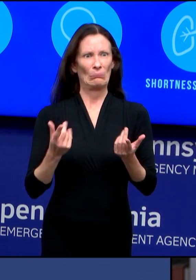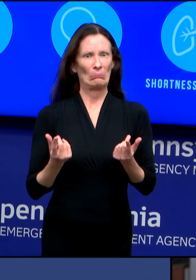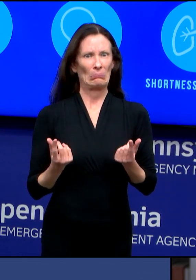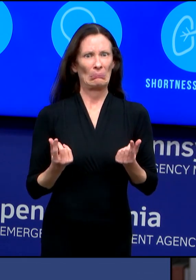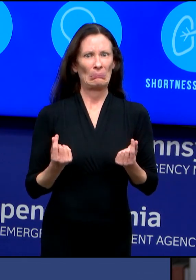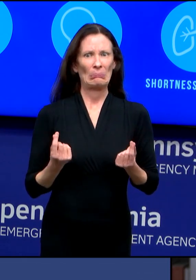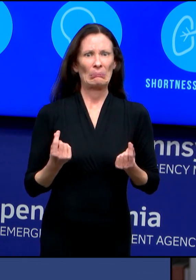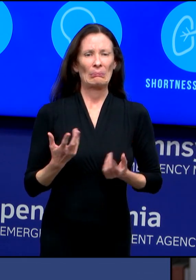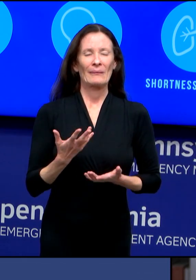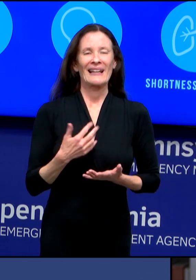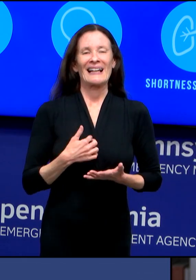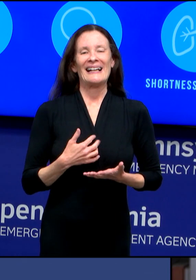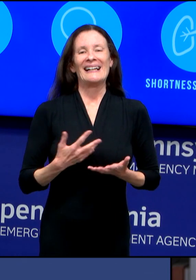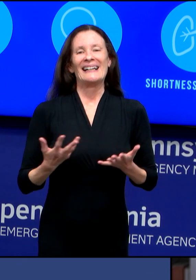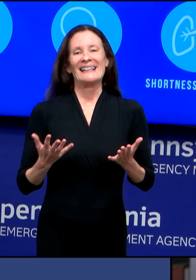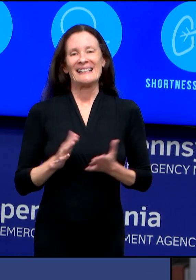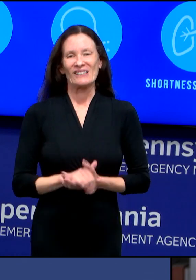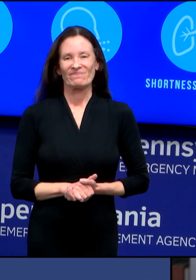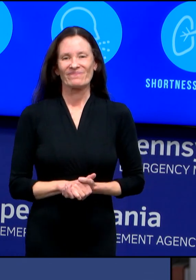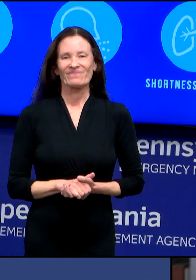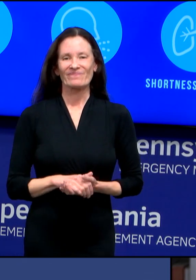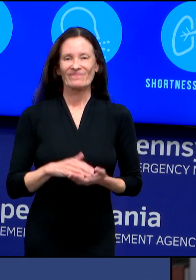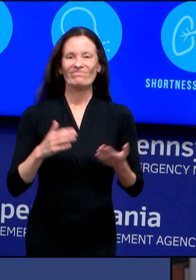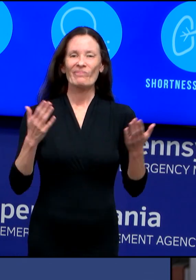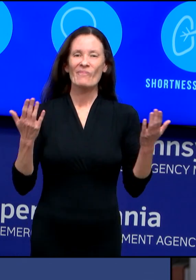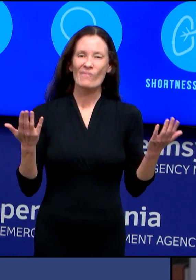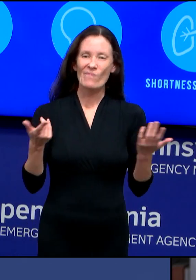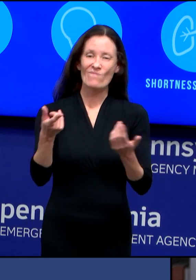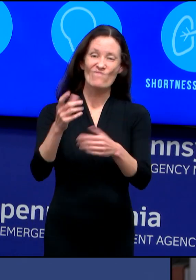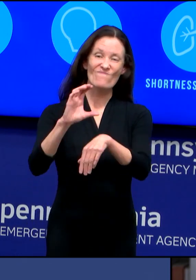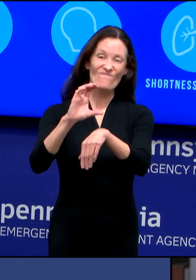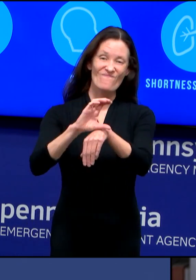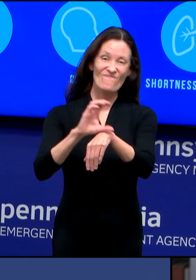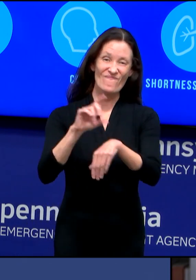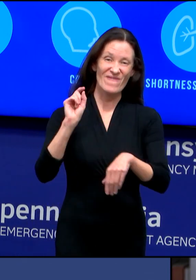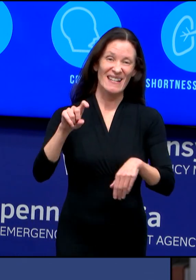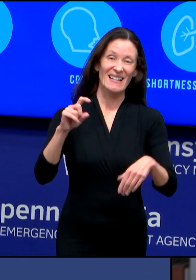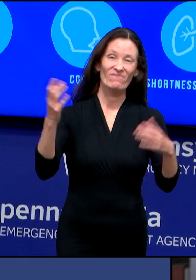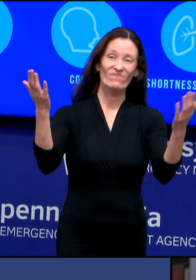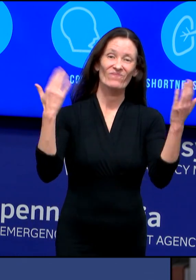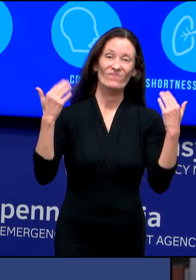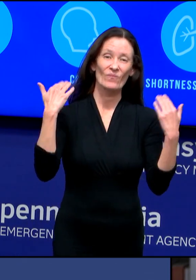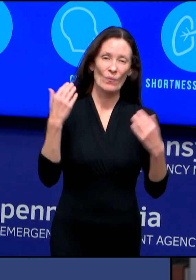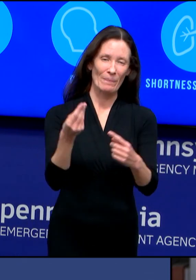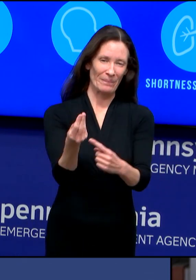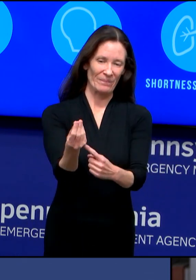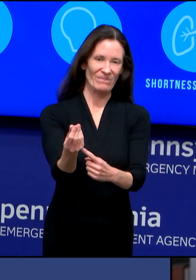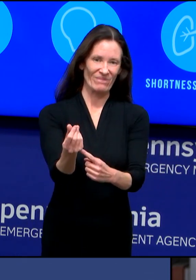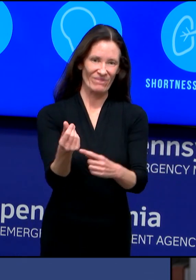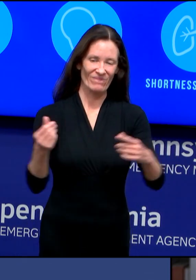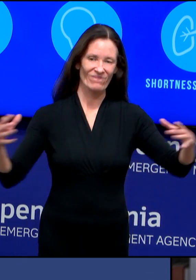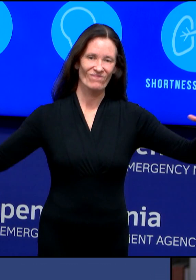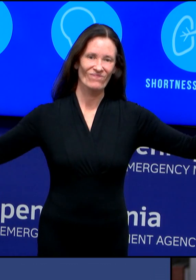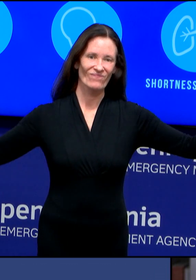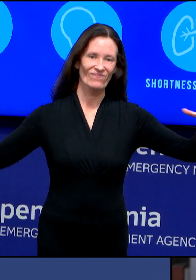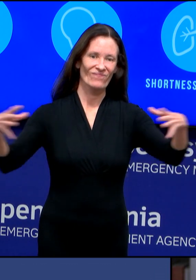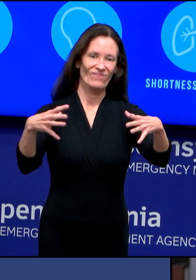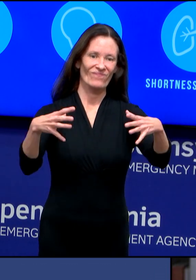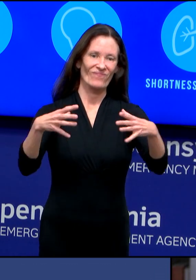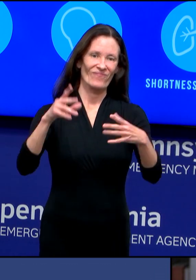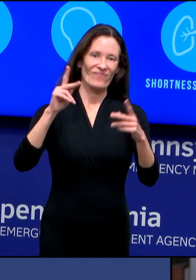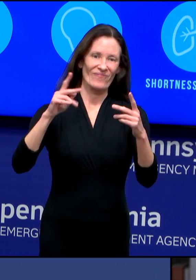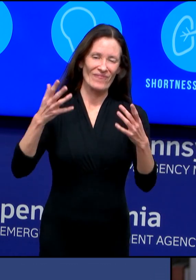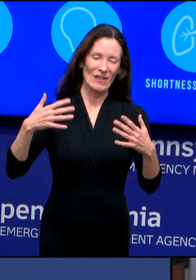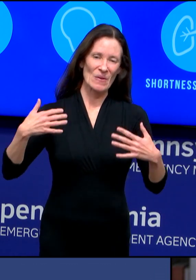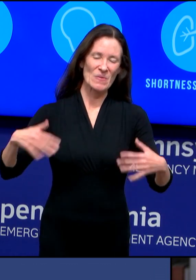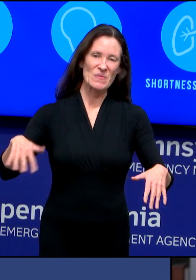or where that cash comes in. But those services are also where people come together, where they are together and they have less than 6